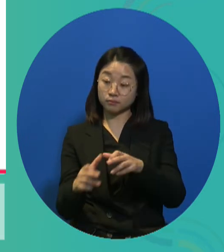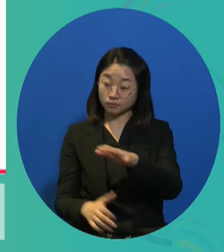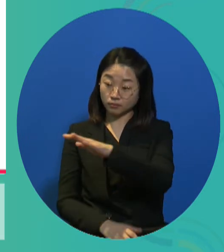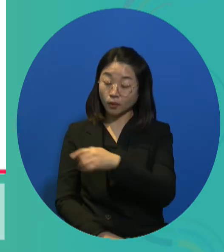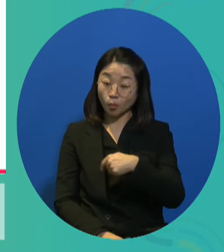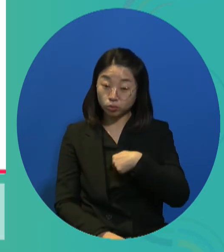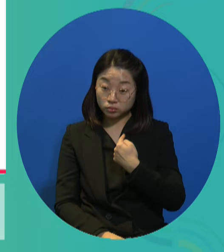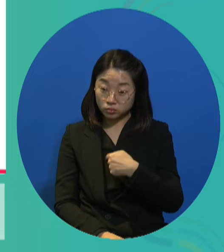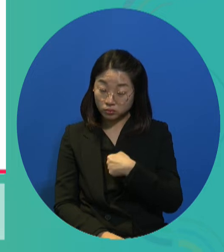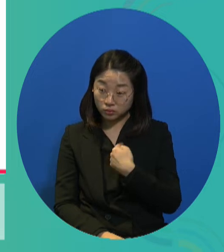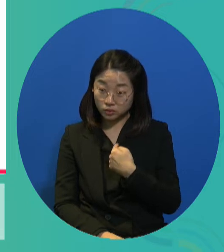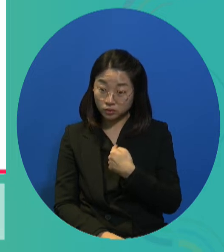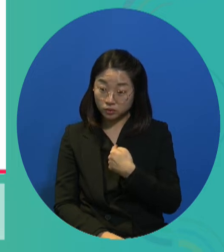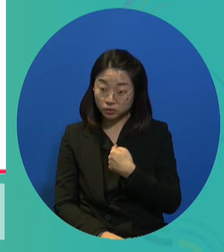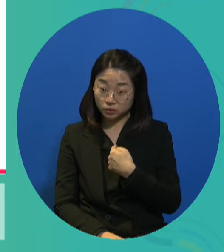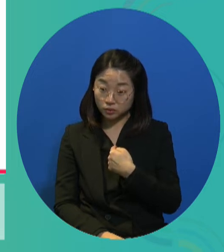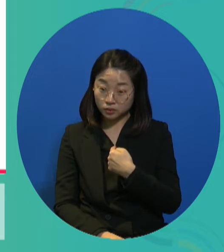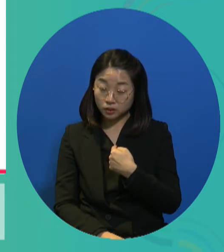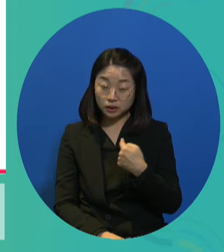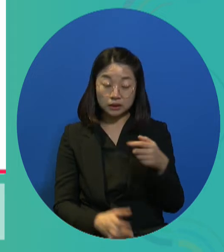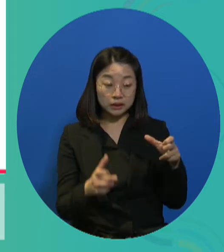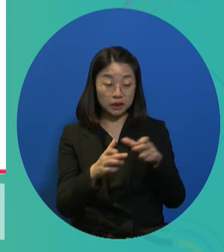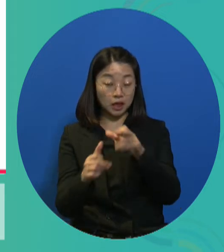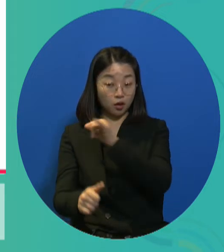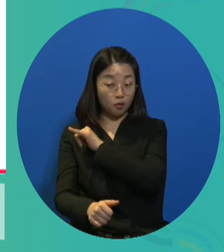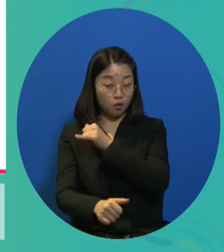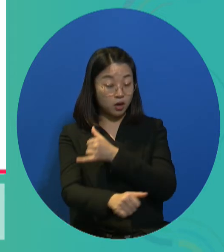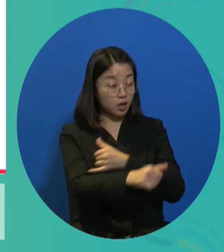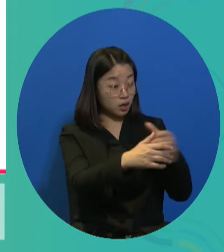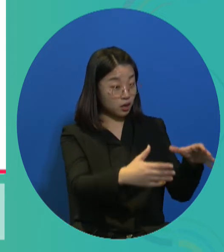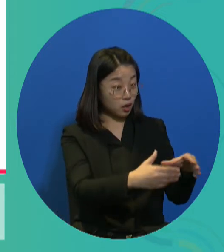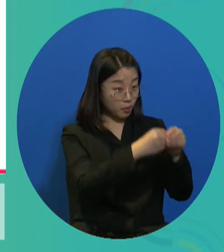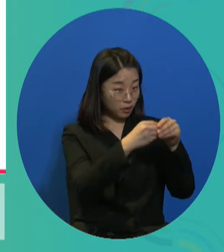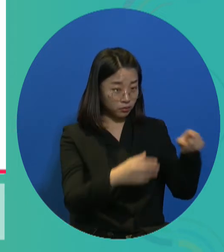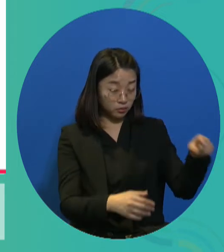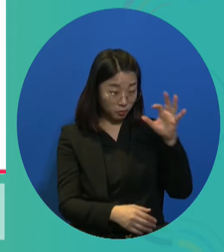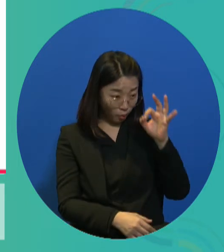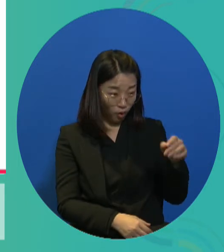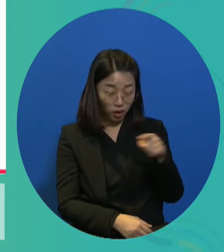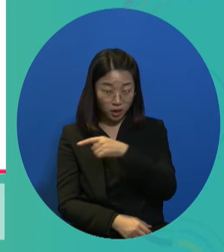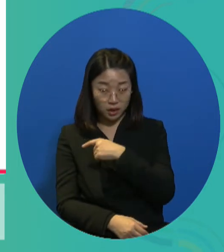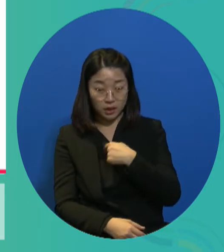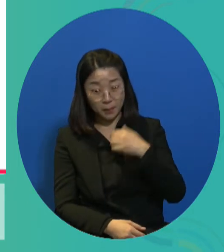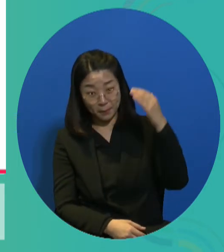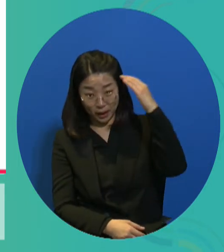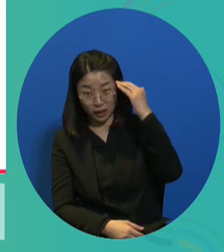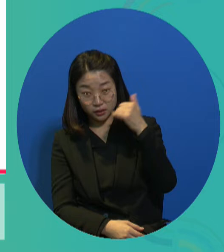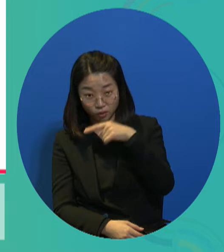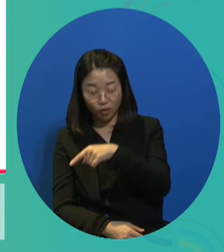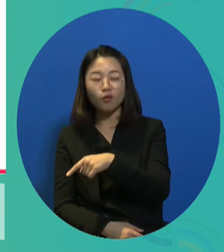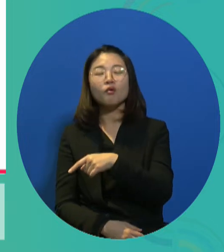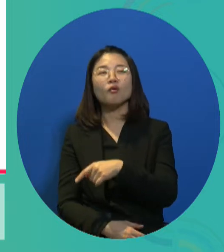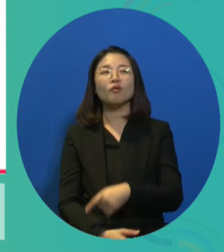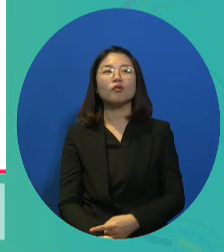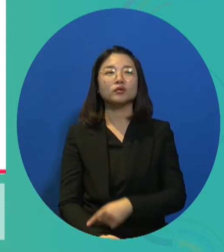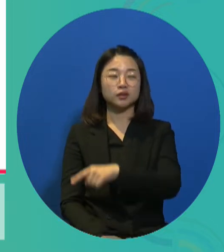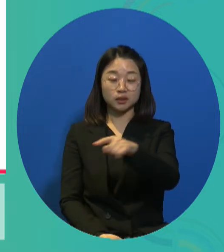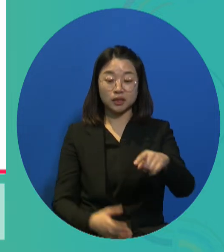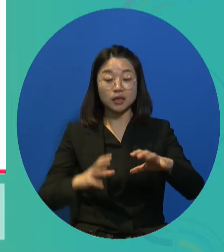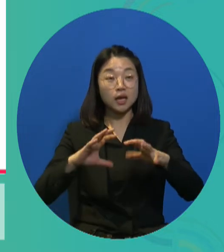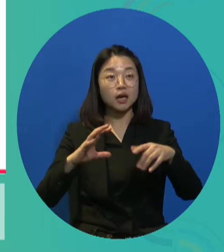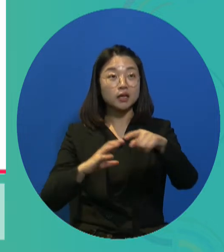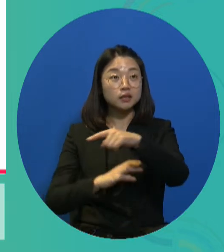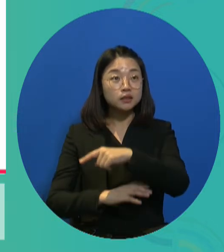for victims of violations, and if they think that their rights guaranteed